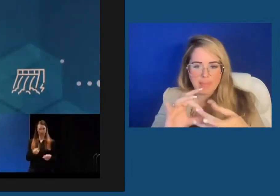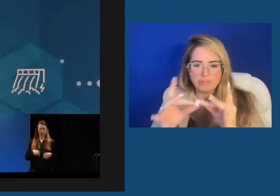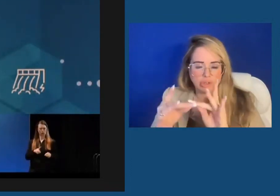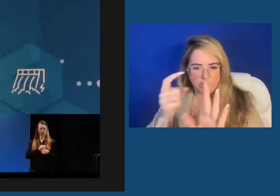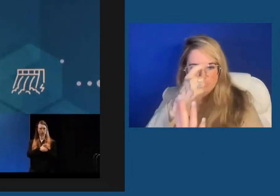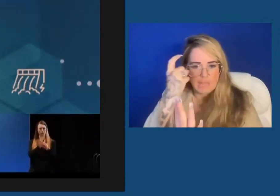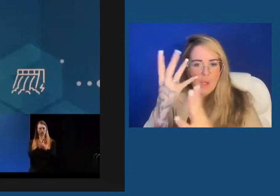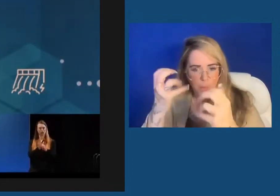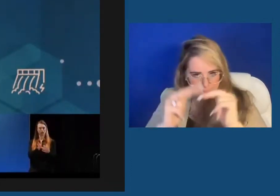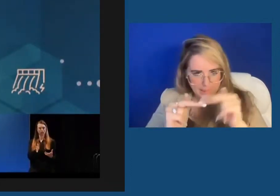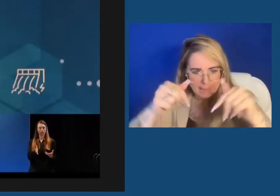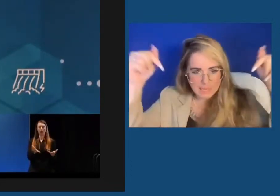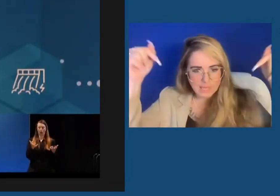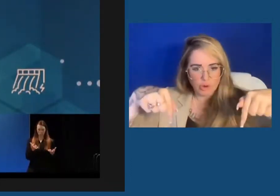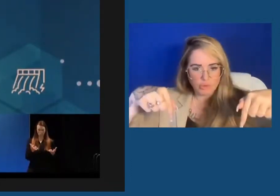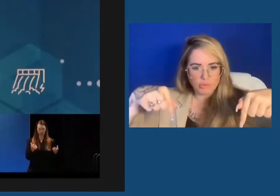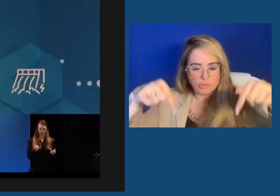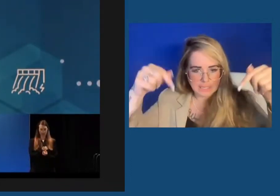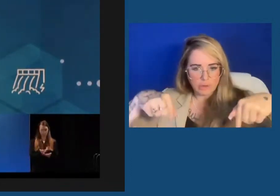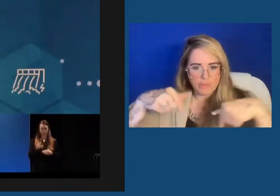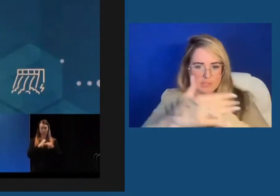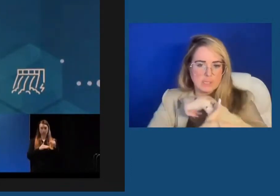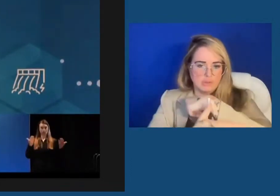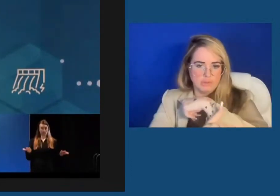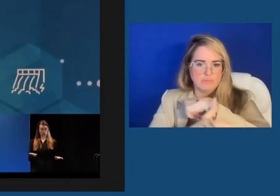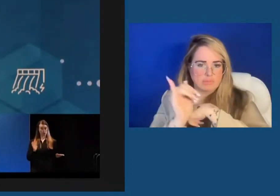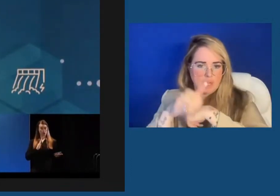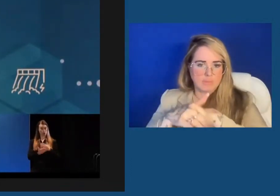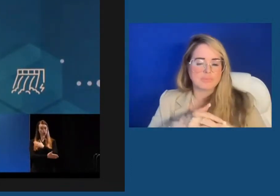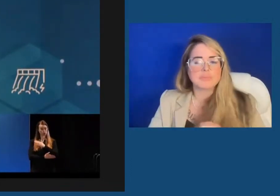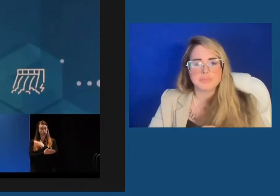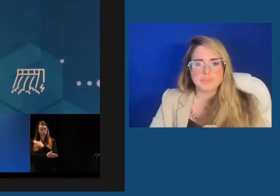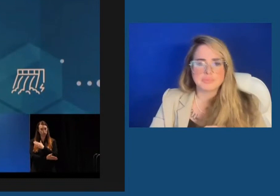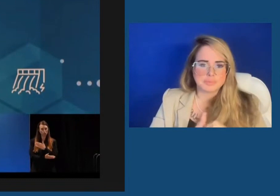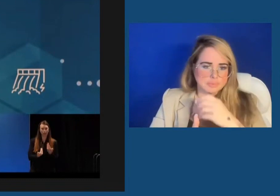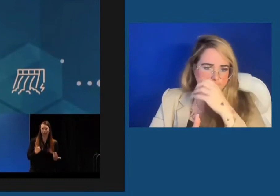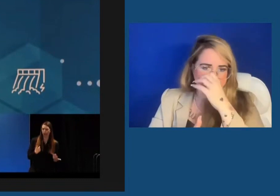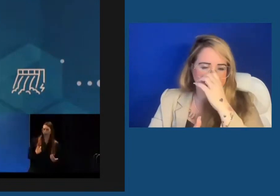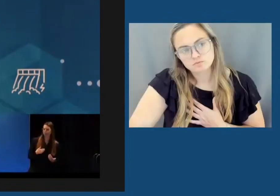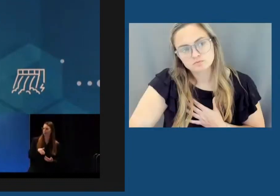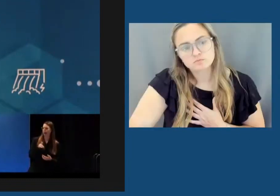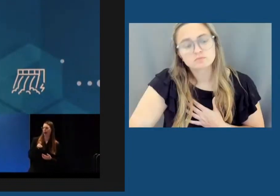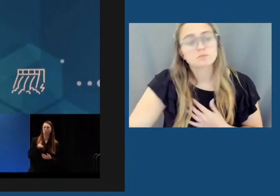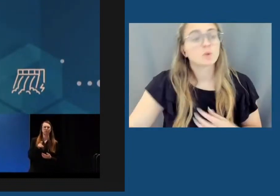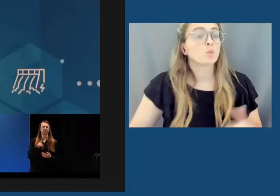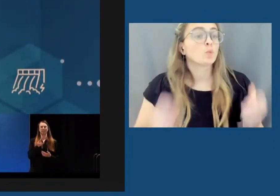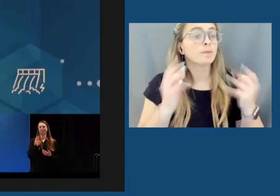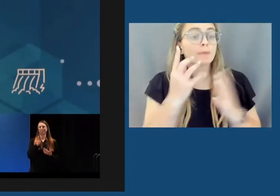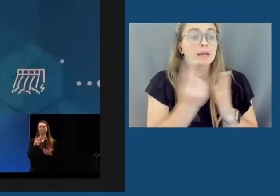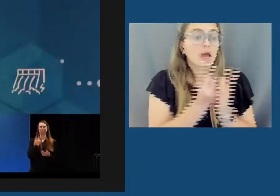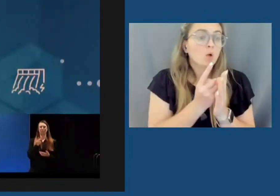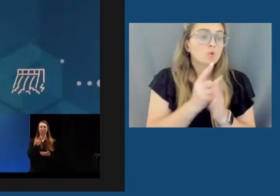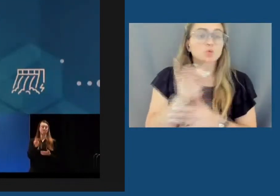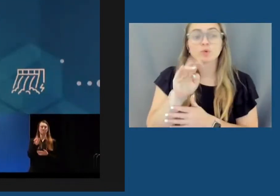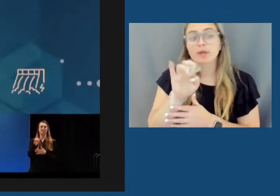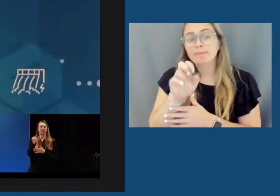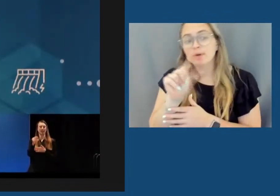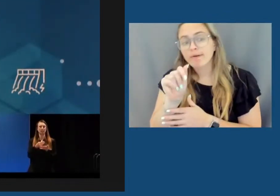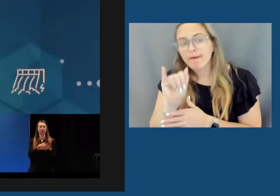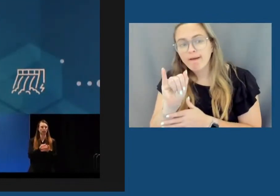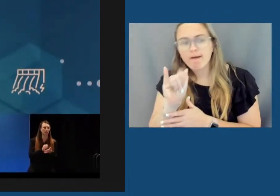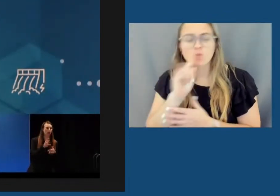built here. I want them built in this country. So we have hundreds of millions of dollars going to Empire AI. We're going to be continuing our investments